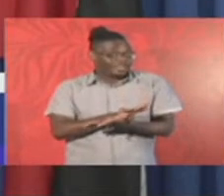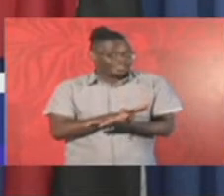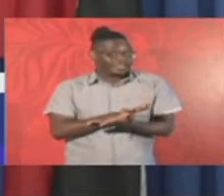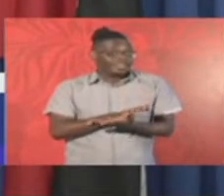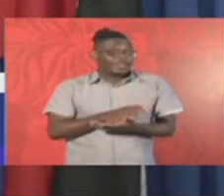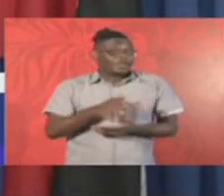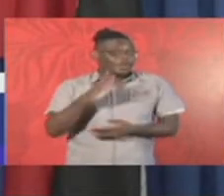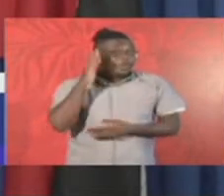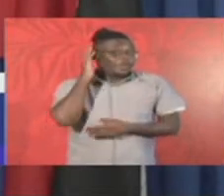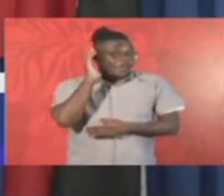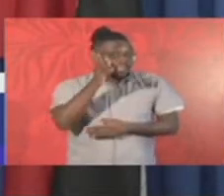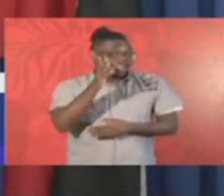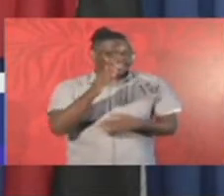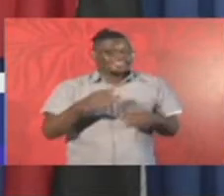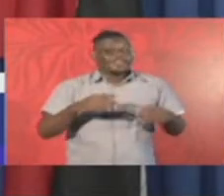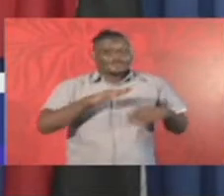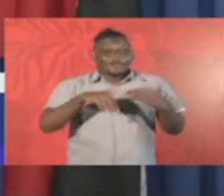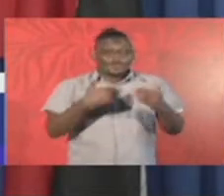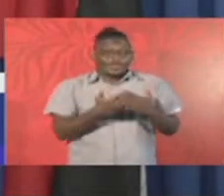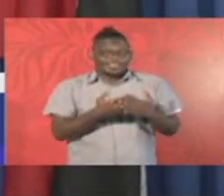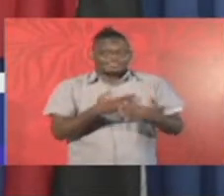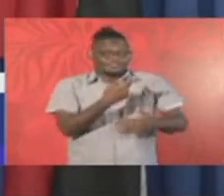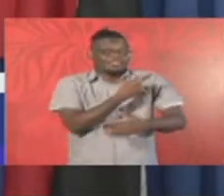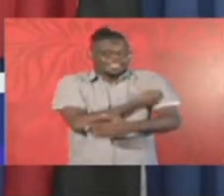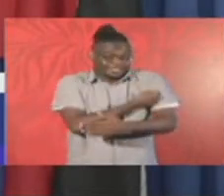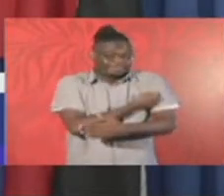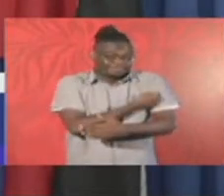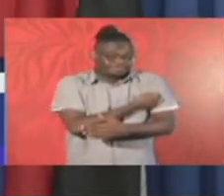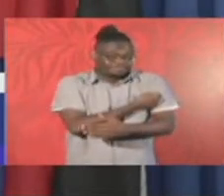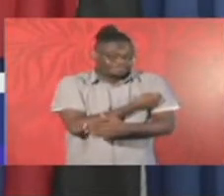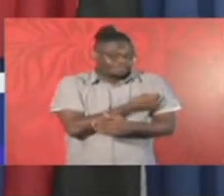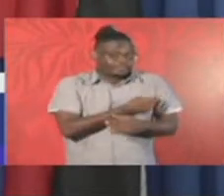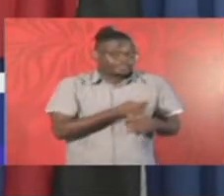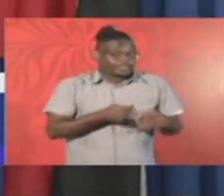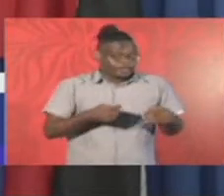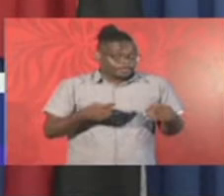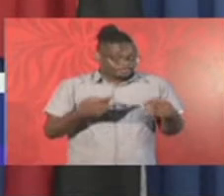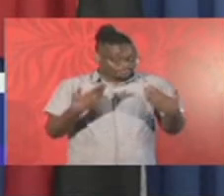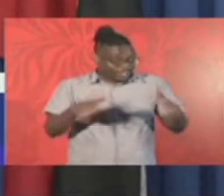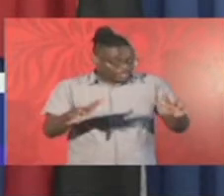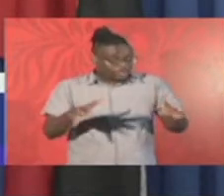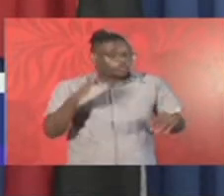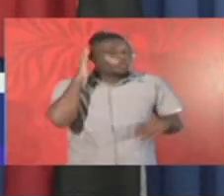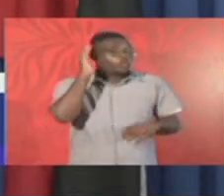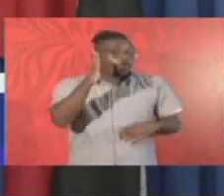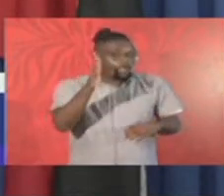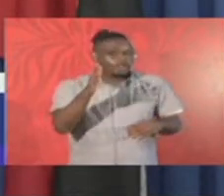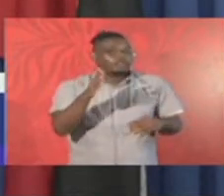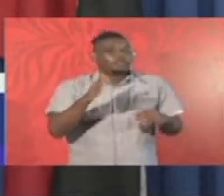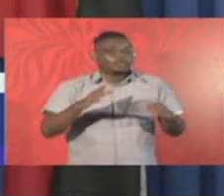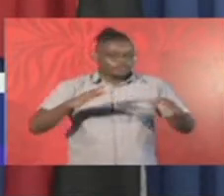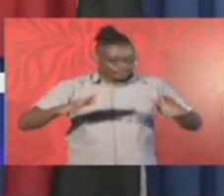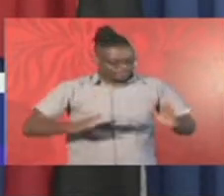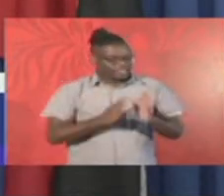are vaccinated, there'll be the option for face-to-face classes because they are in that condition.